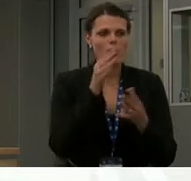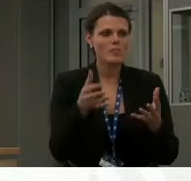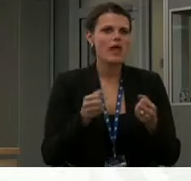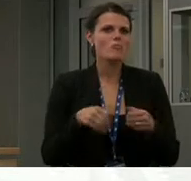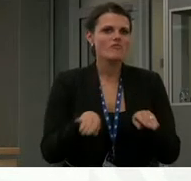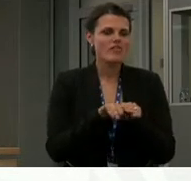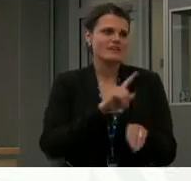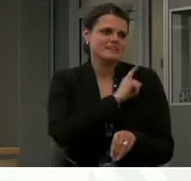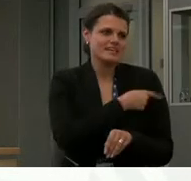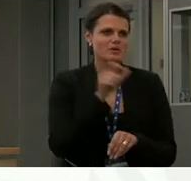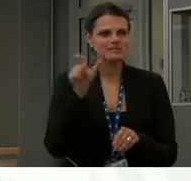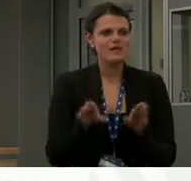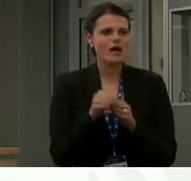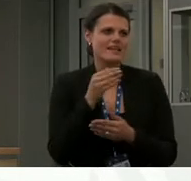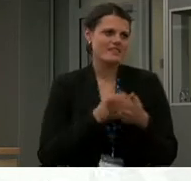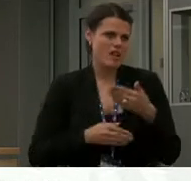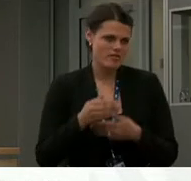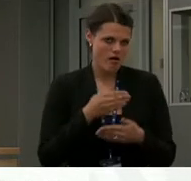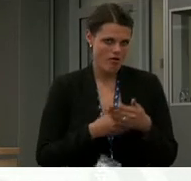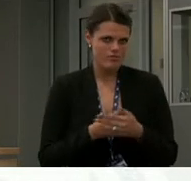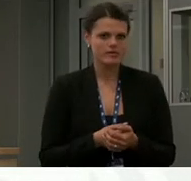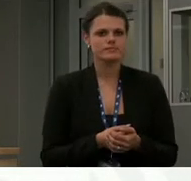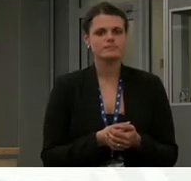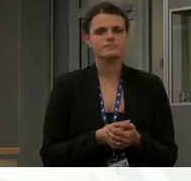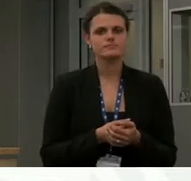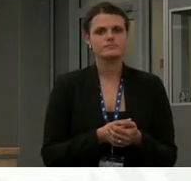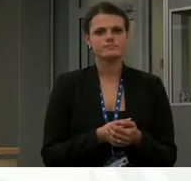equal opportunities for persons with disability.